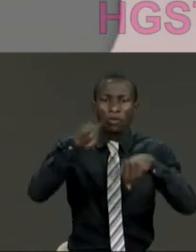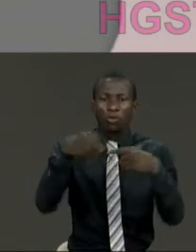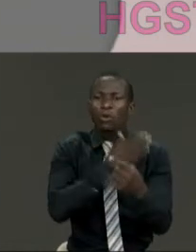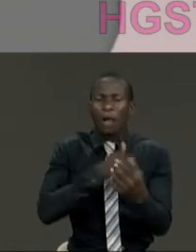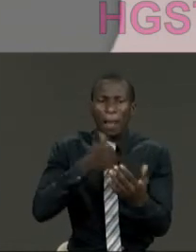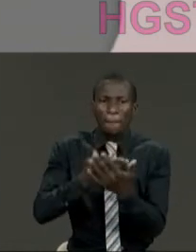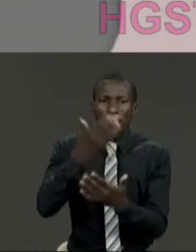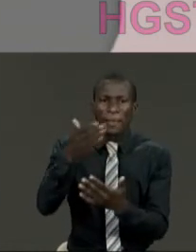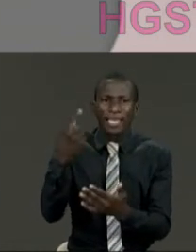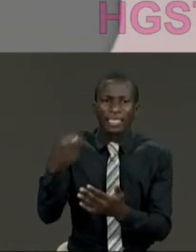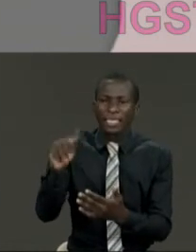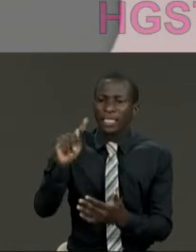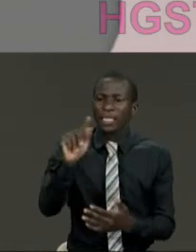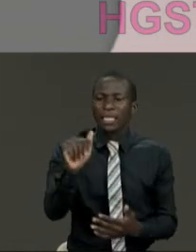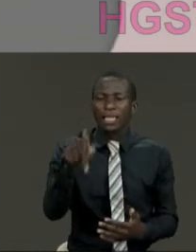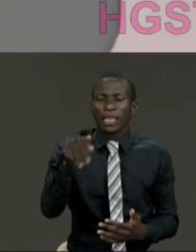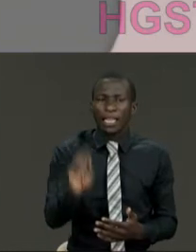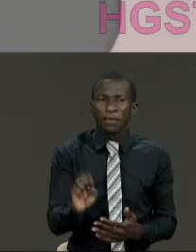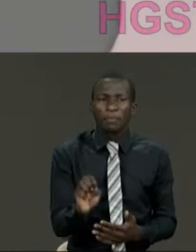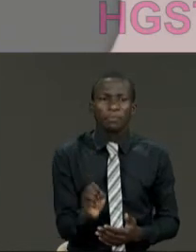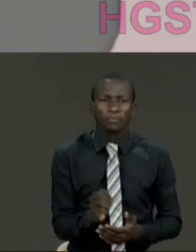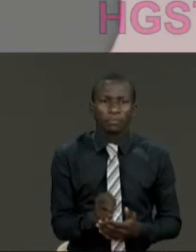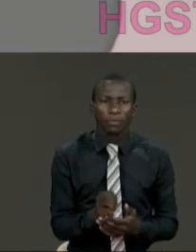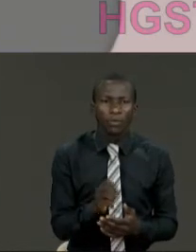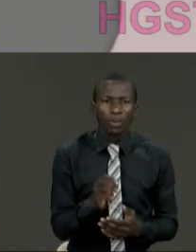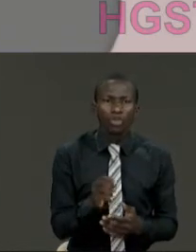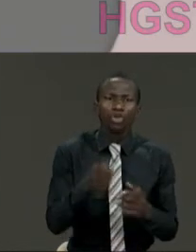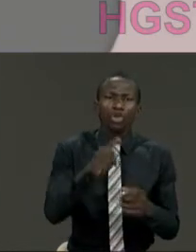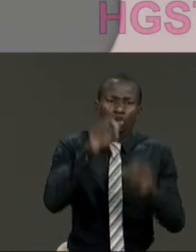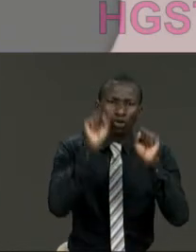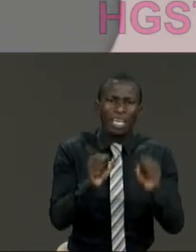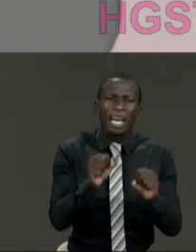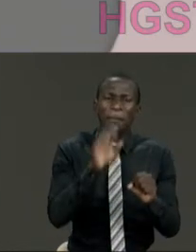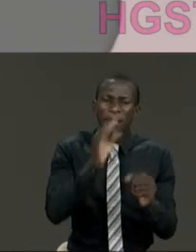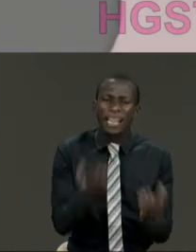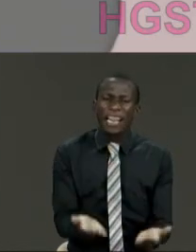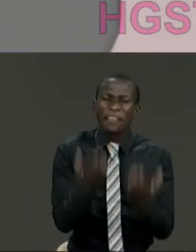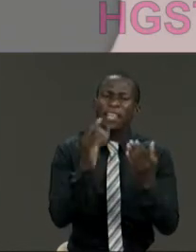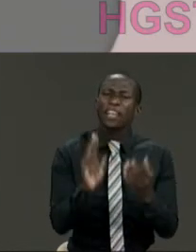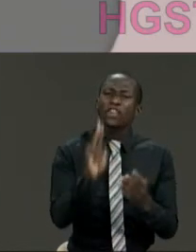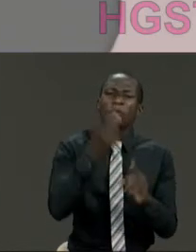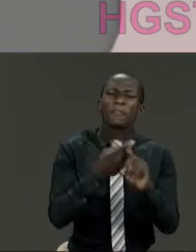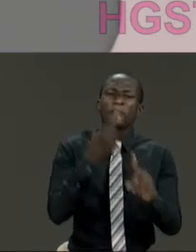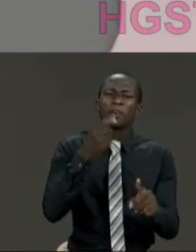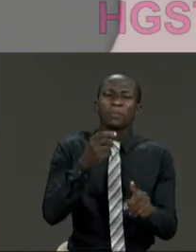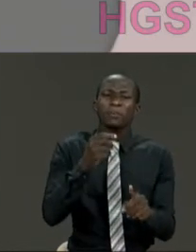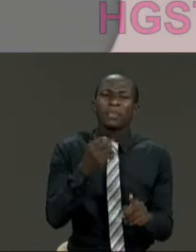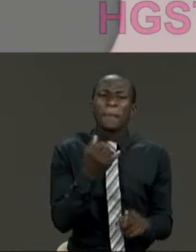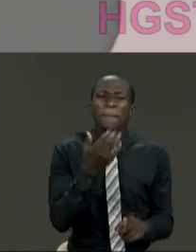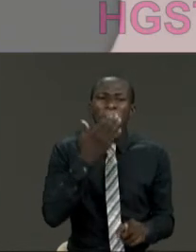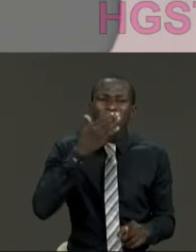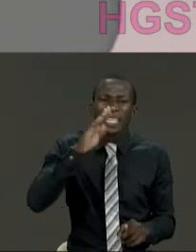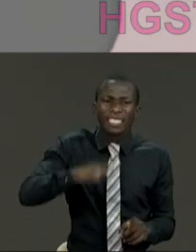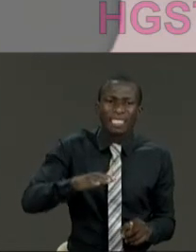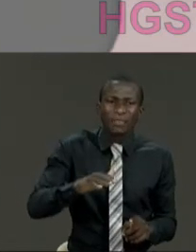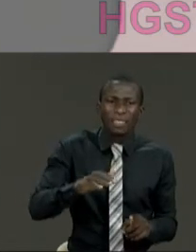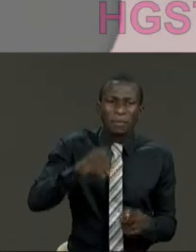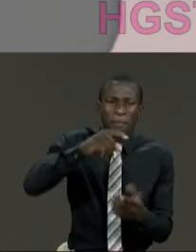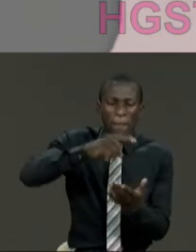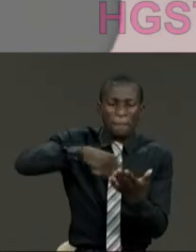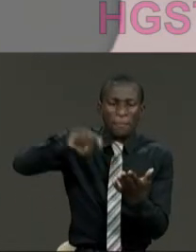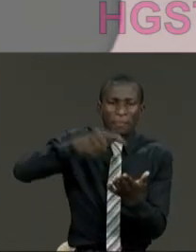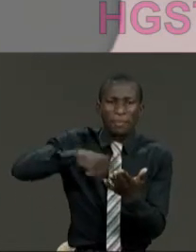you can be lifted up from negative trademark. Why was it the trademark? Everybody